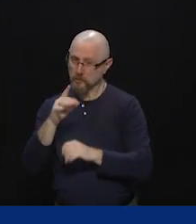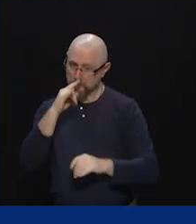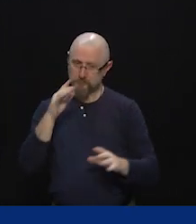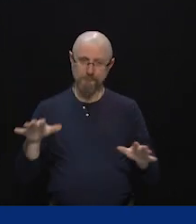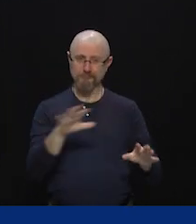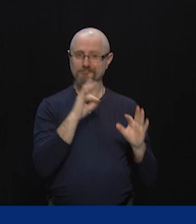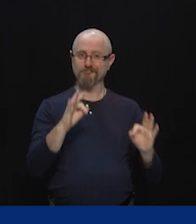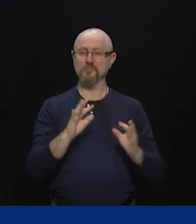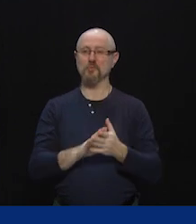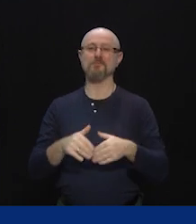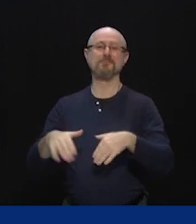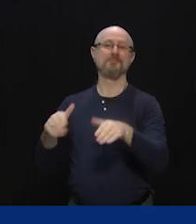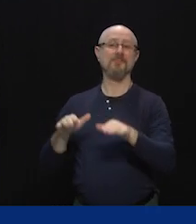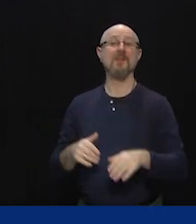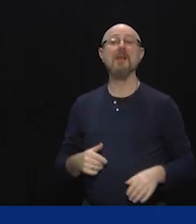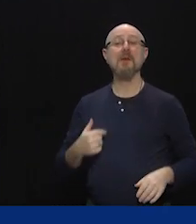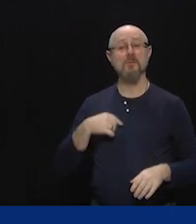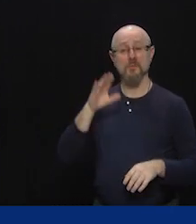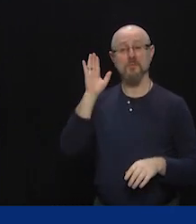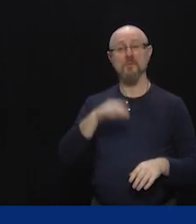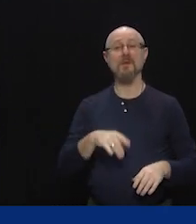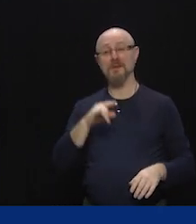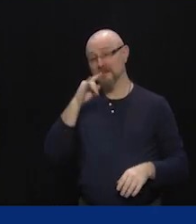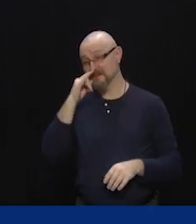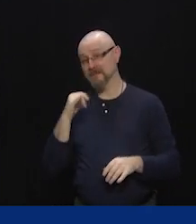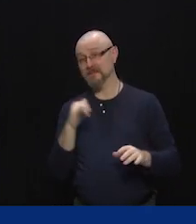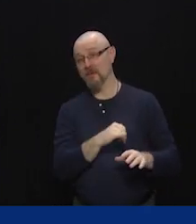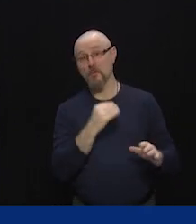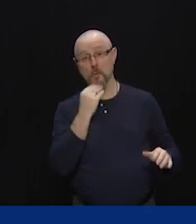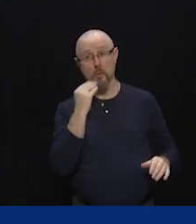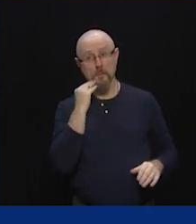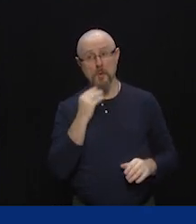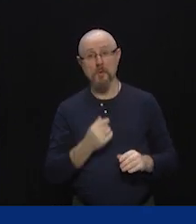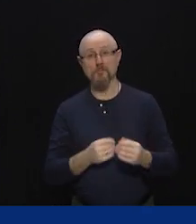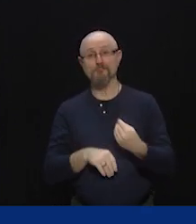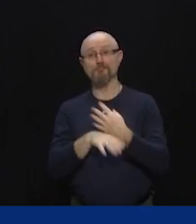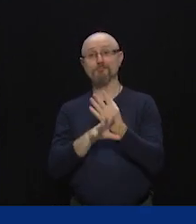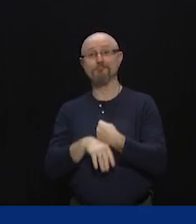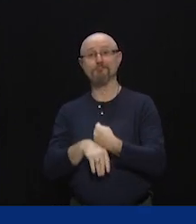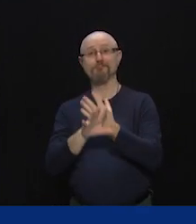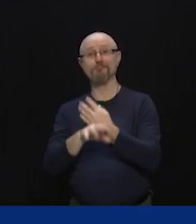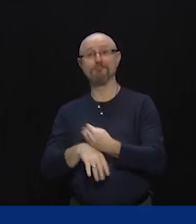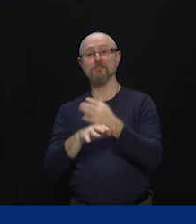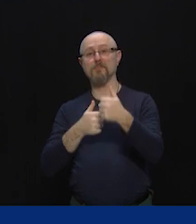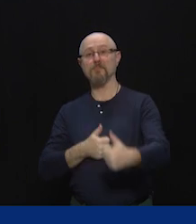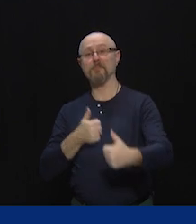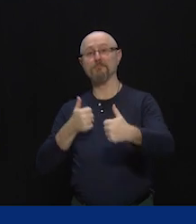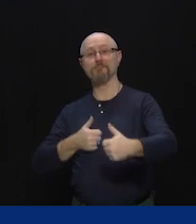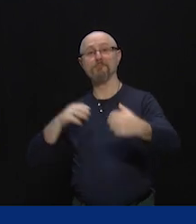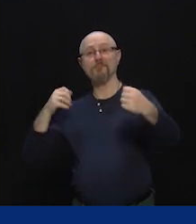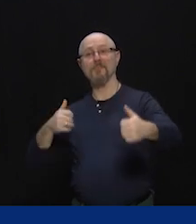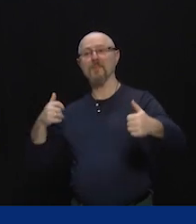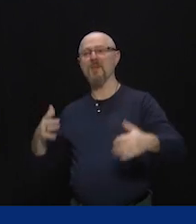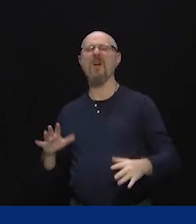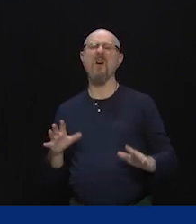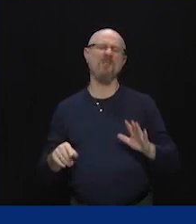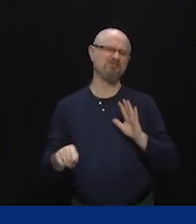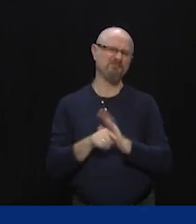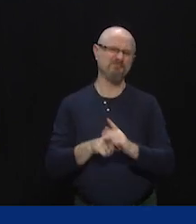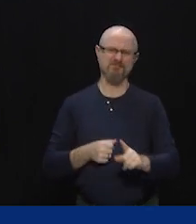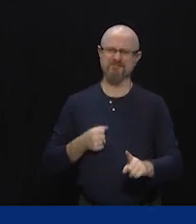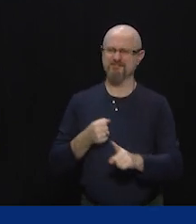huge costs of having children's education disrupted in terms of their socialization, their mental health, as well as